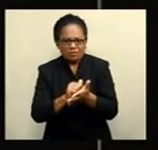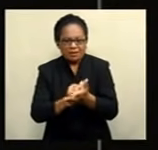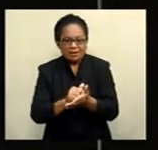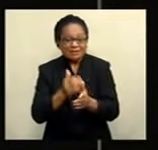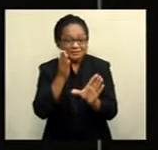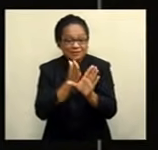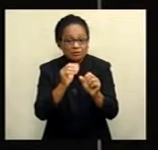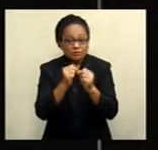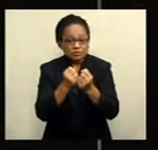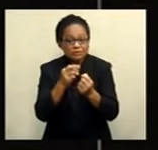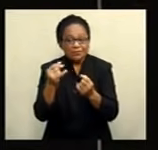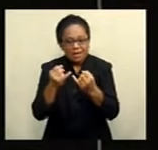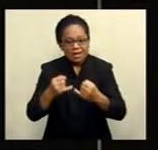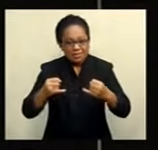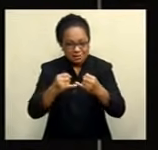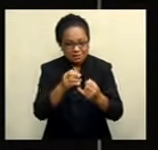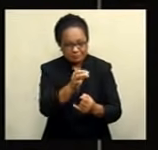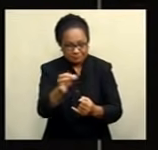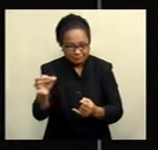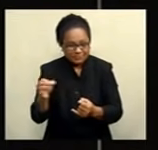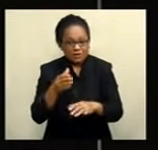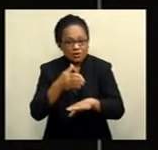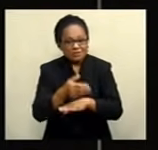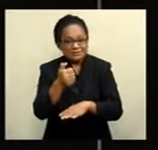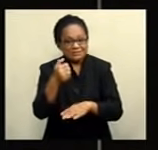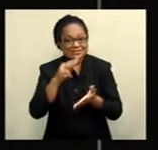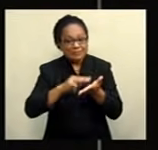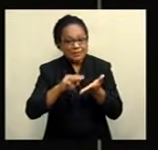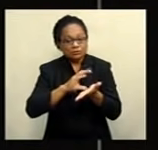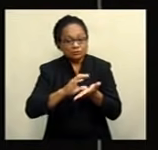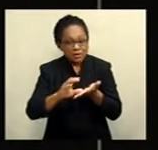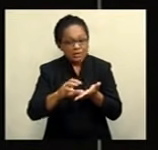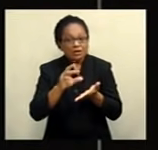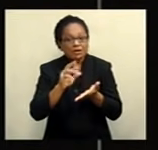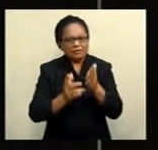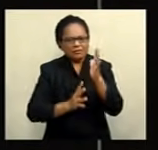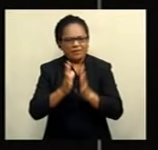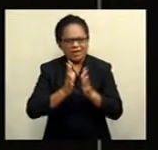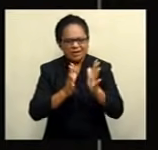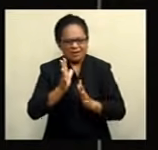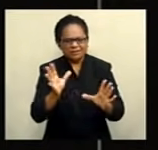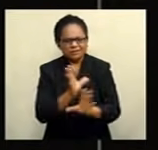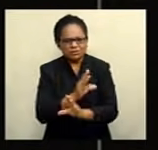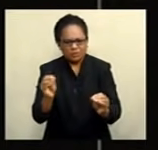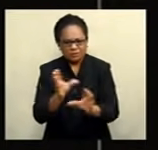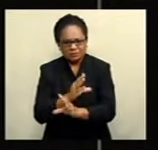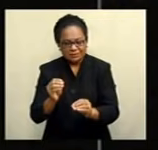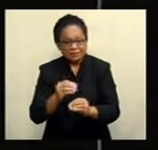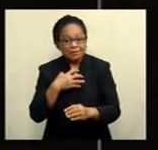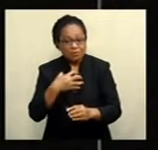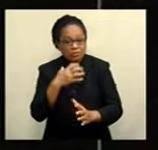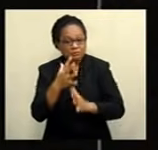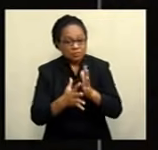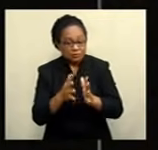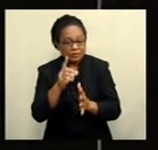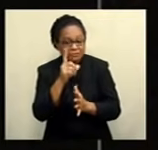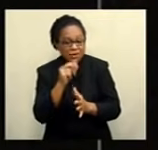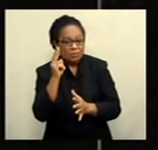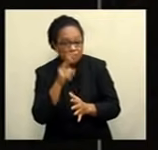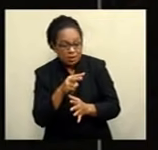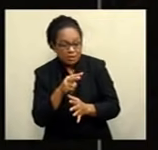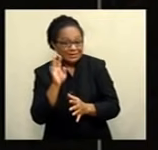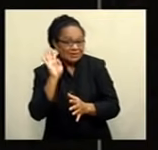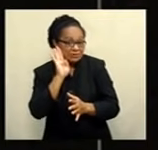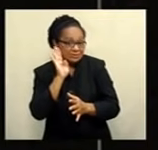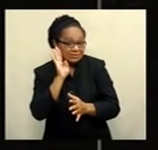support for maritime islands, and over $6 million in estimated fire damage. For these stories and others, tune in daily to our sister station